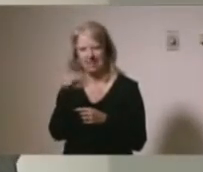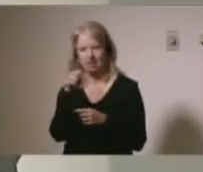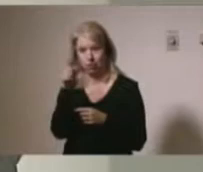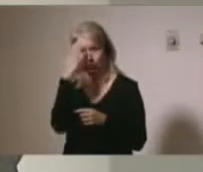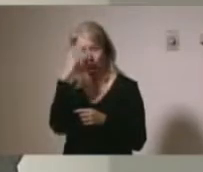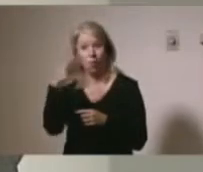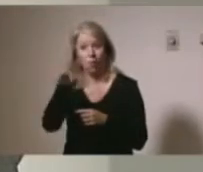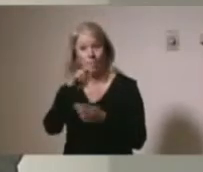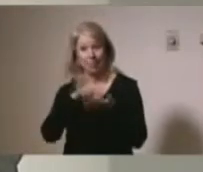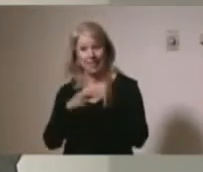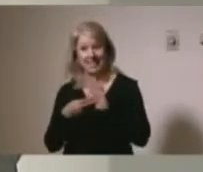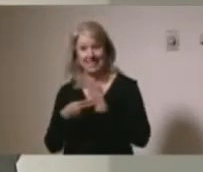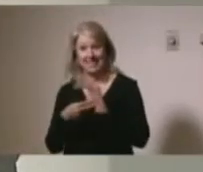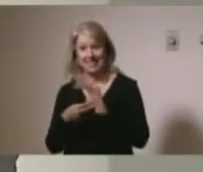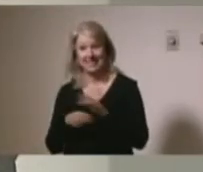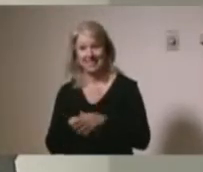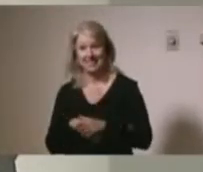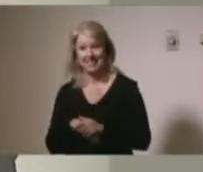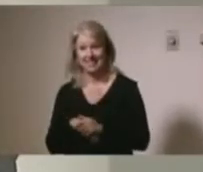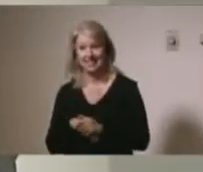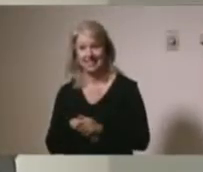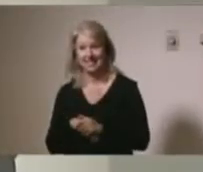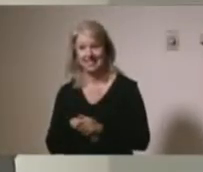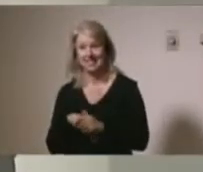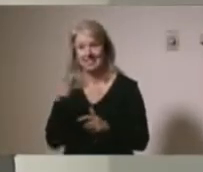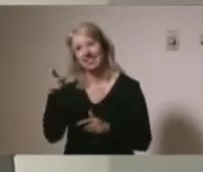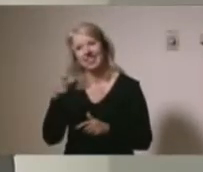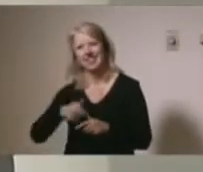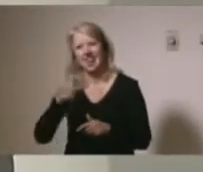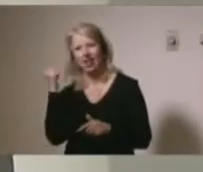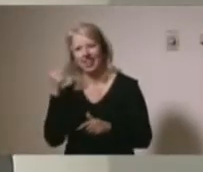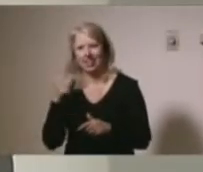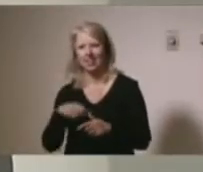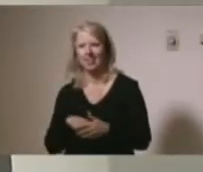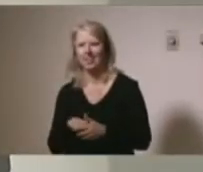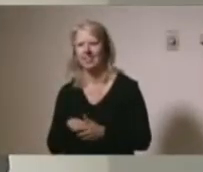Does anyone know what that means? Get out of here.